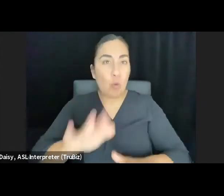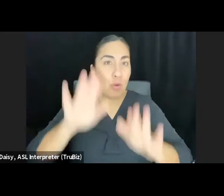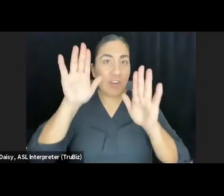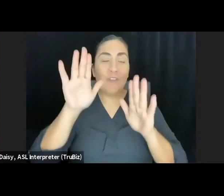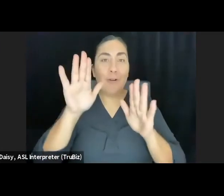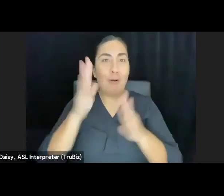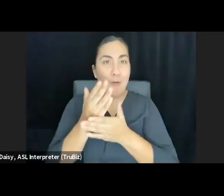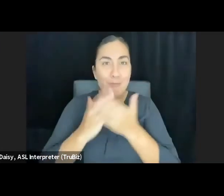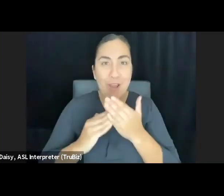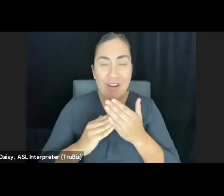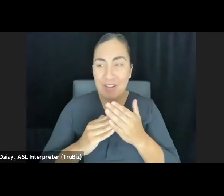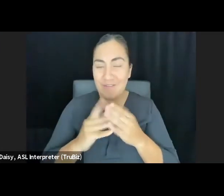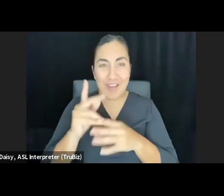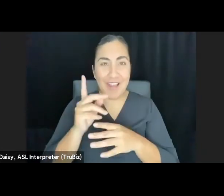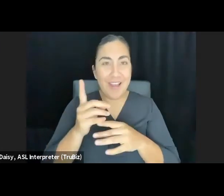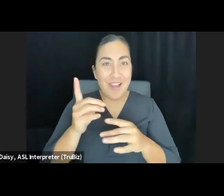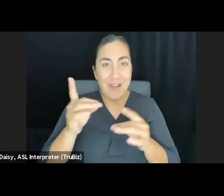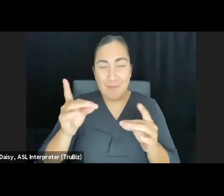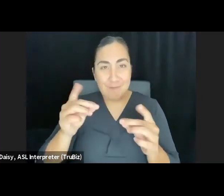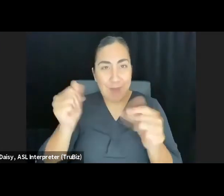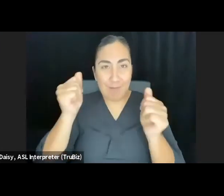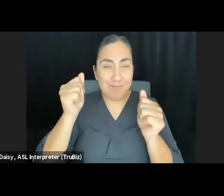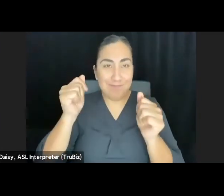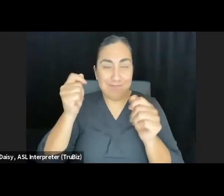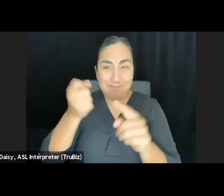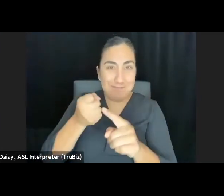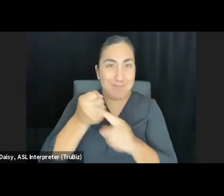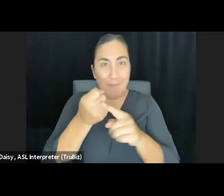happened where Derek and I were the only witnesses to it,